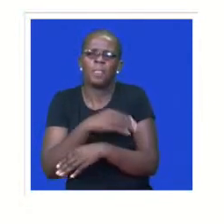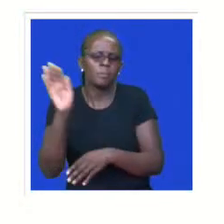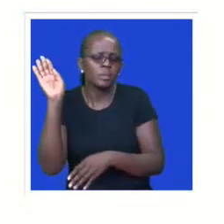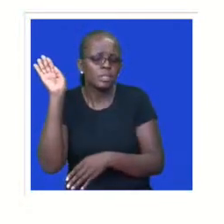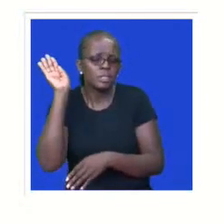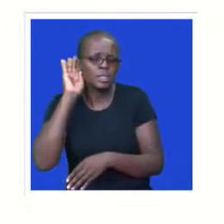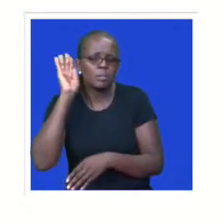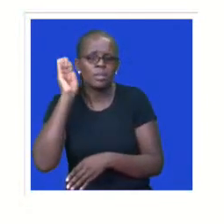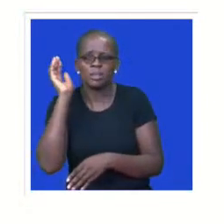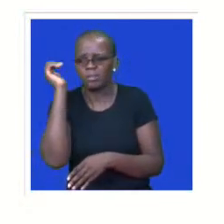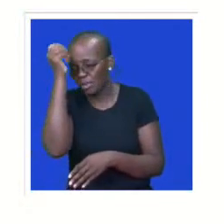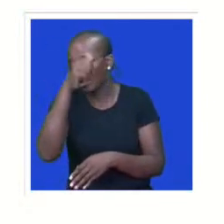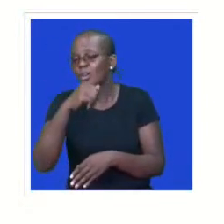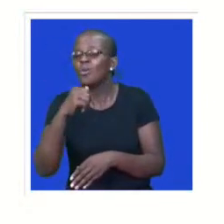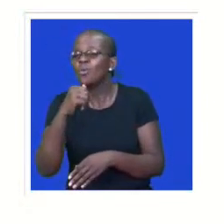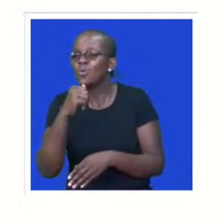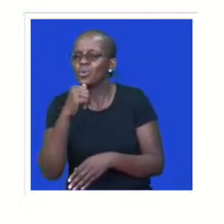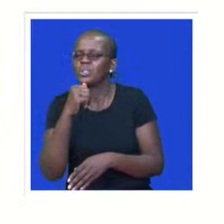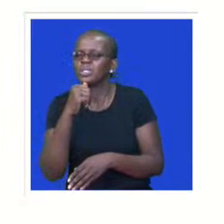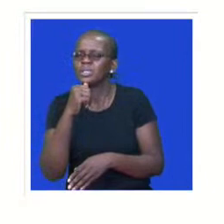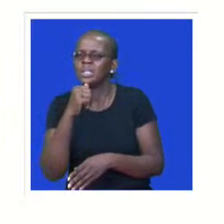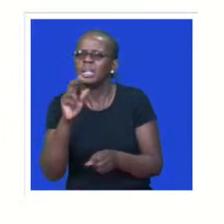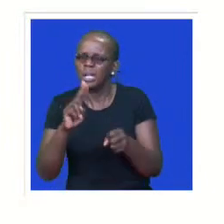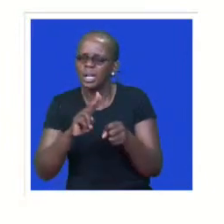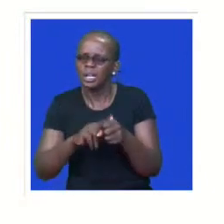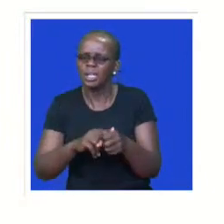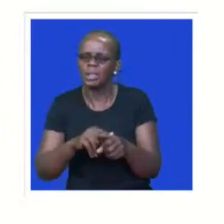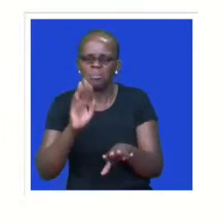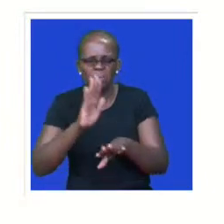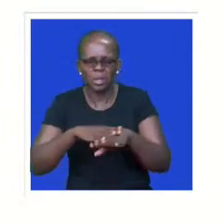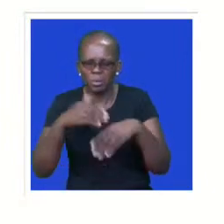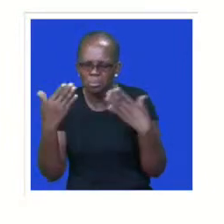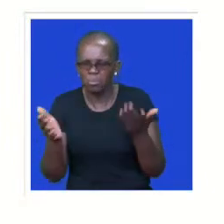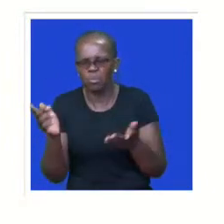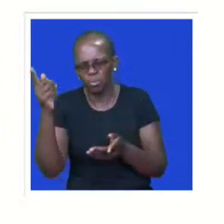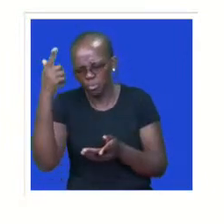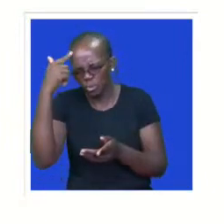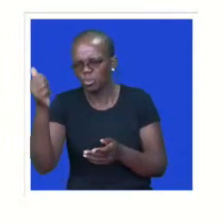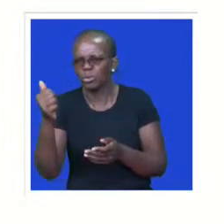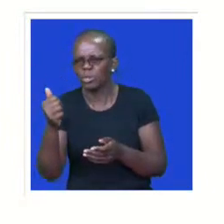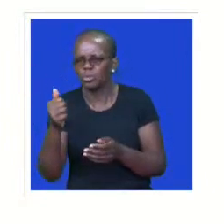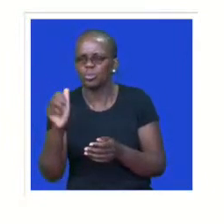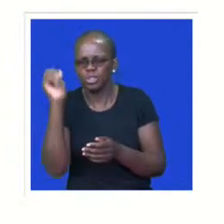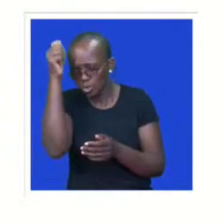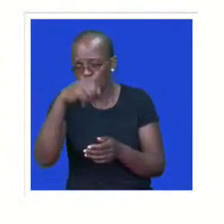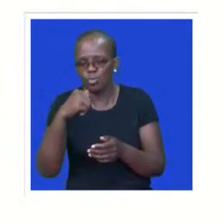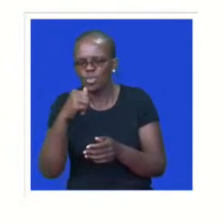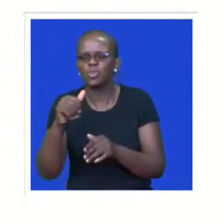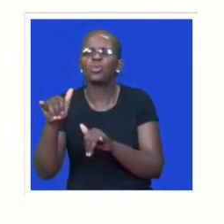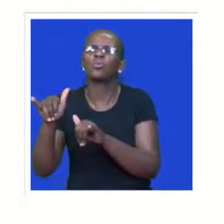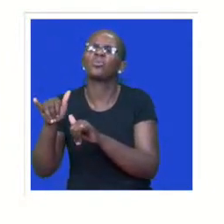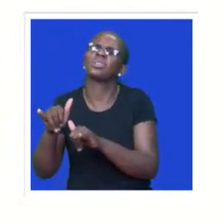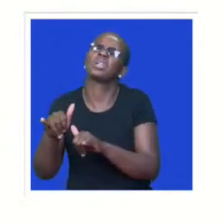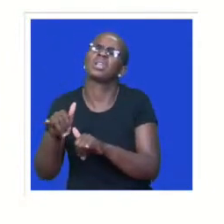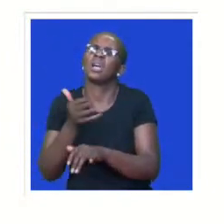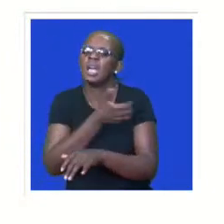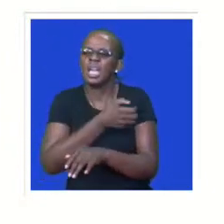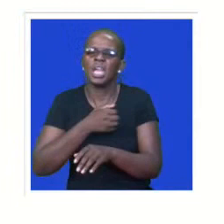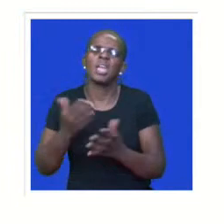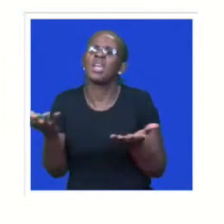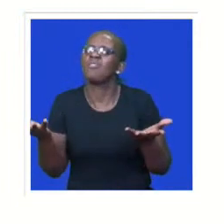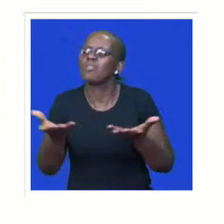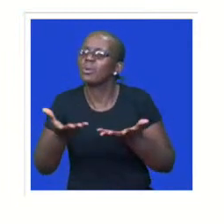fact that God's presence is found everywhere. In the previous lesson, we learned that God is, what did we say, dear